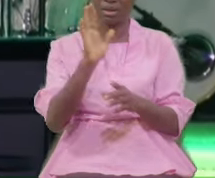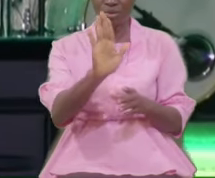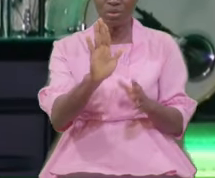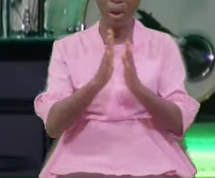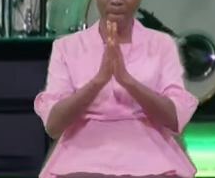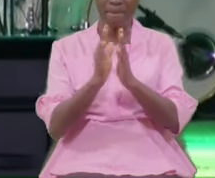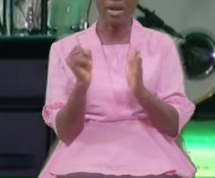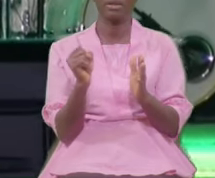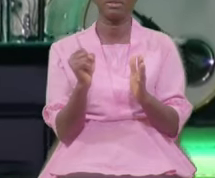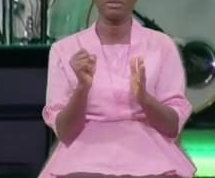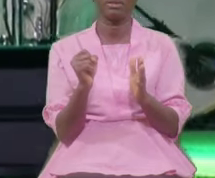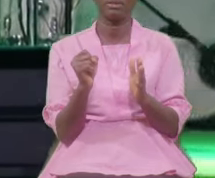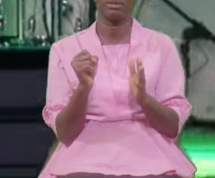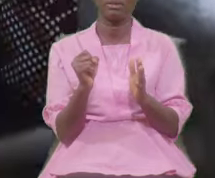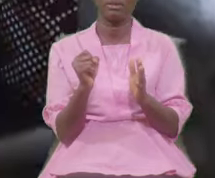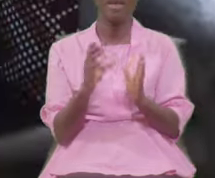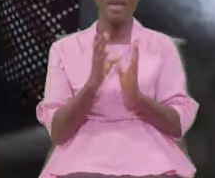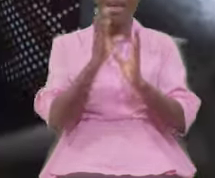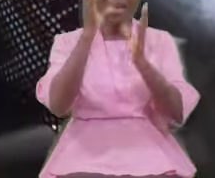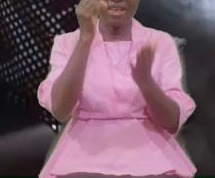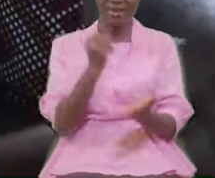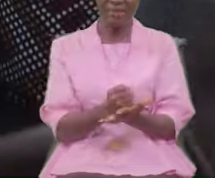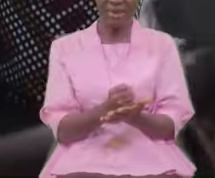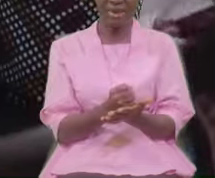prayer say Amen